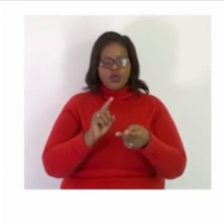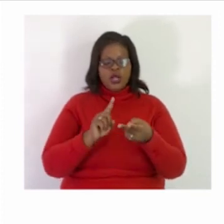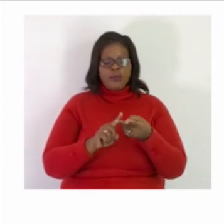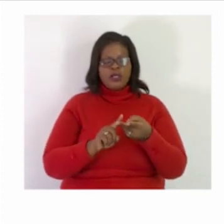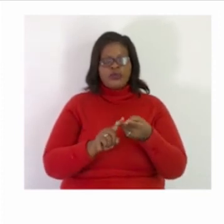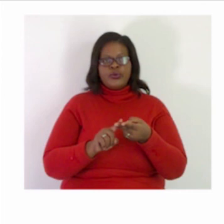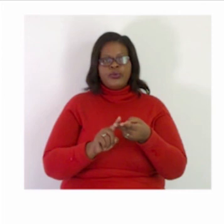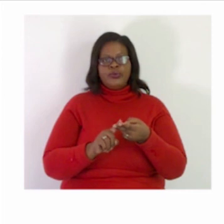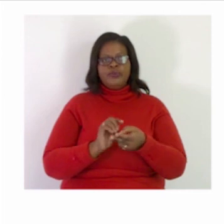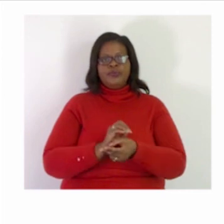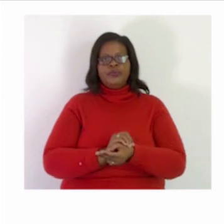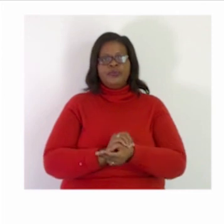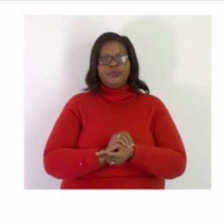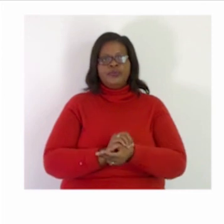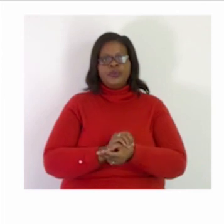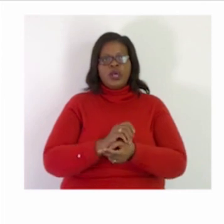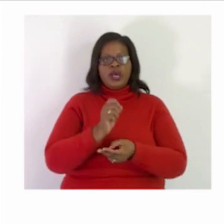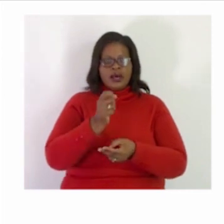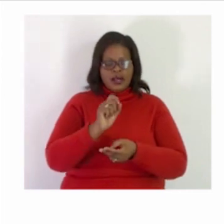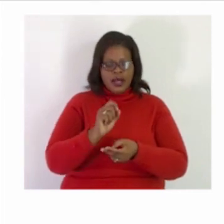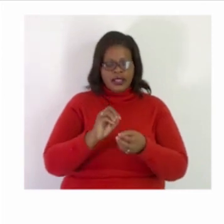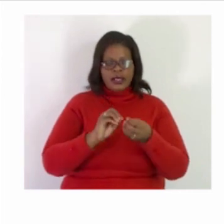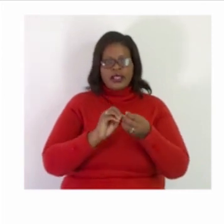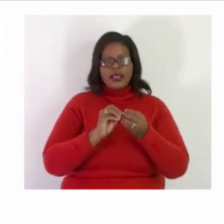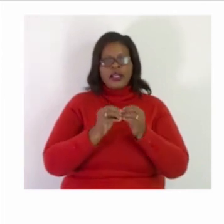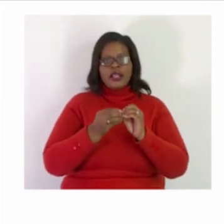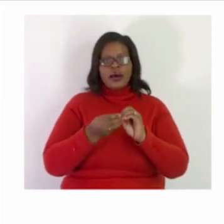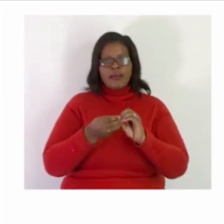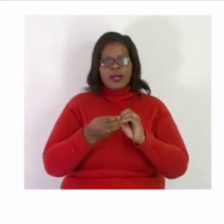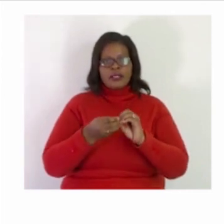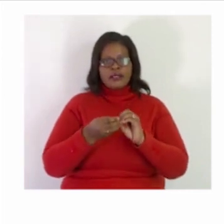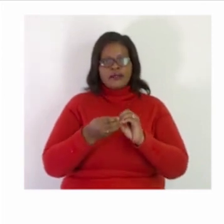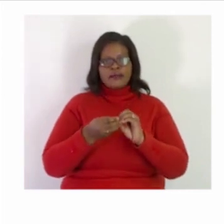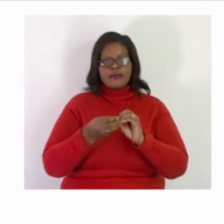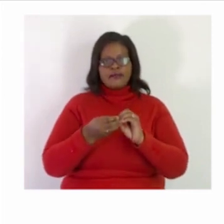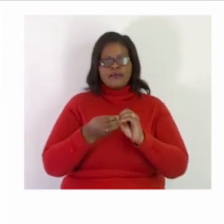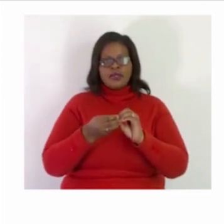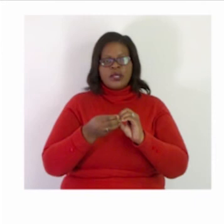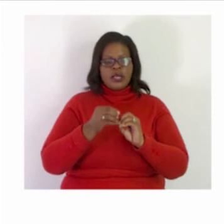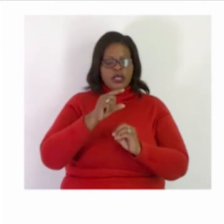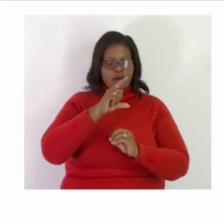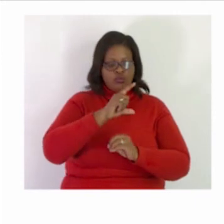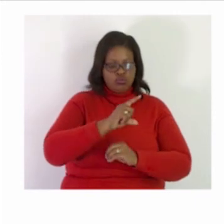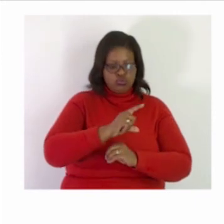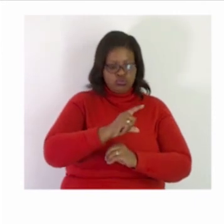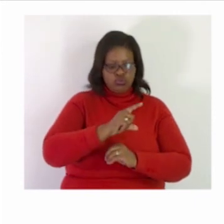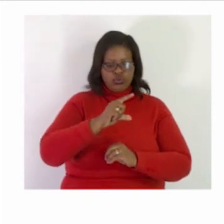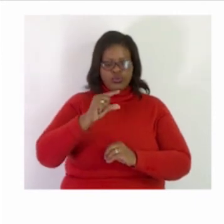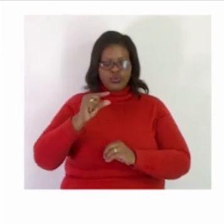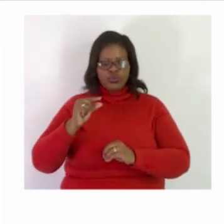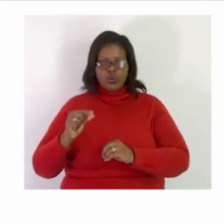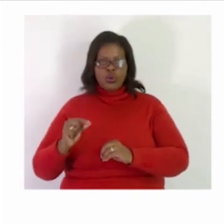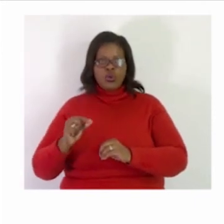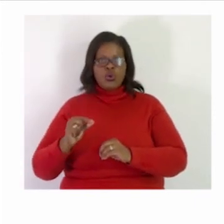2, you need to write the following numbers in descending order. So you are